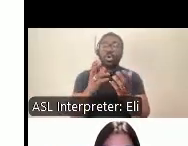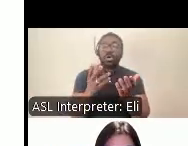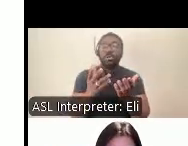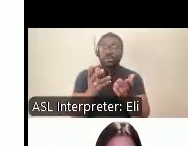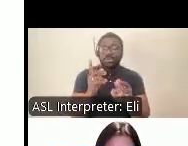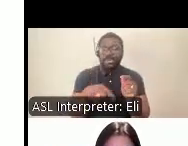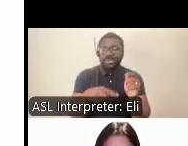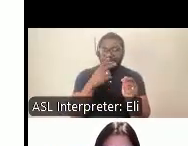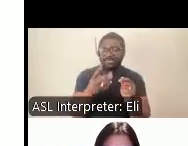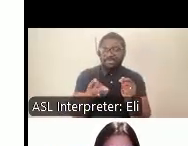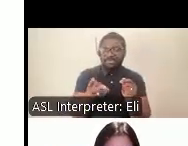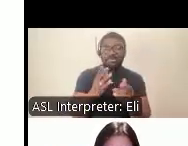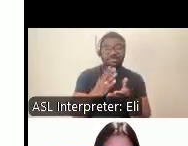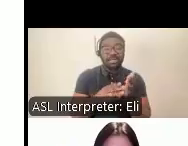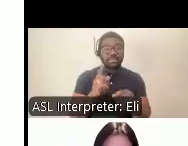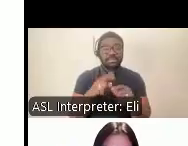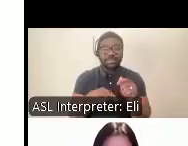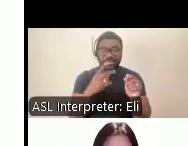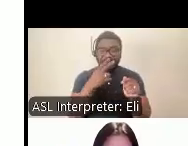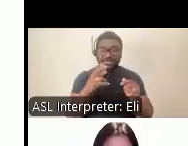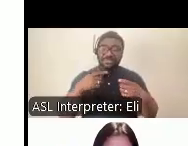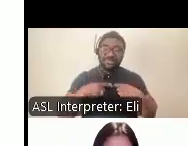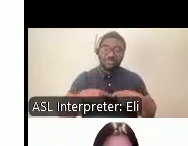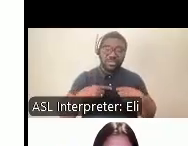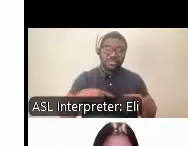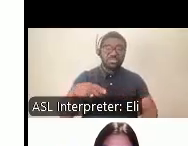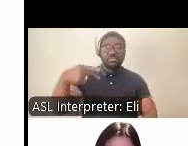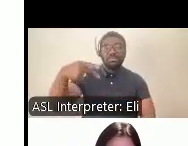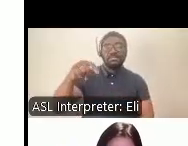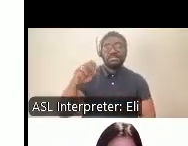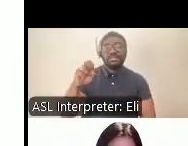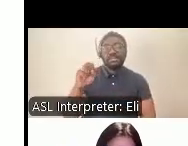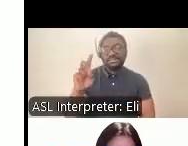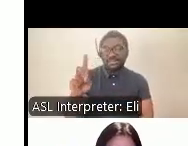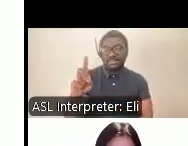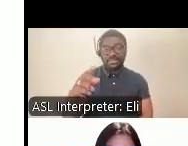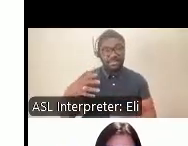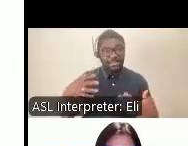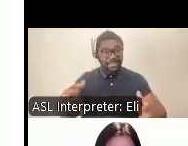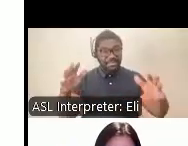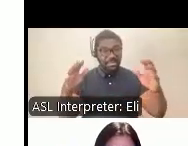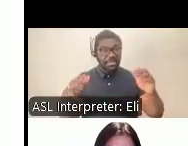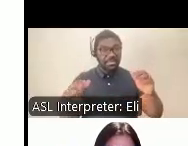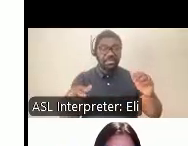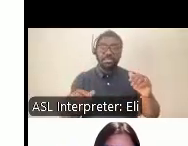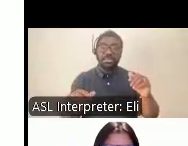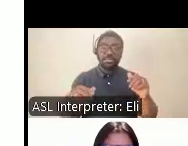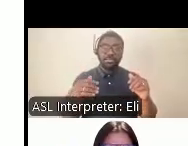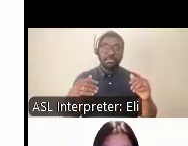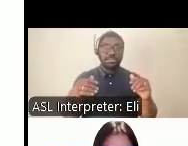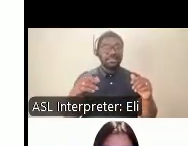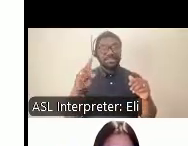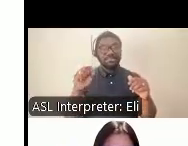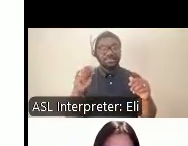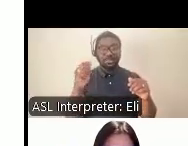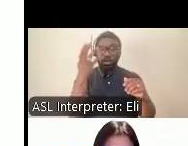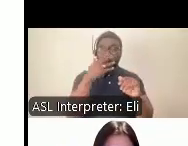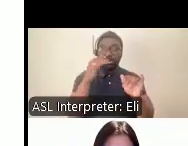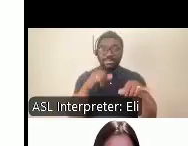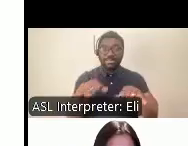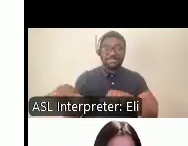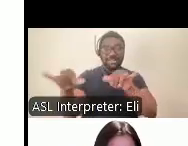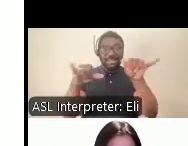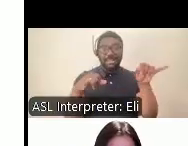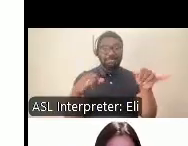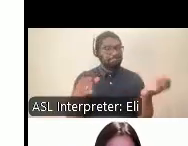like depression, PTSD, or anxiety. Disability doesn't always look one way. So how do we recognize